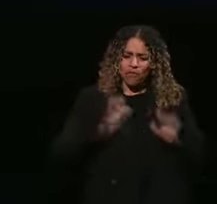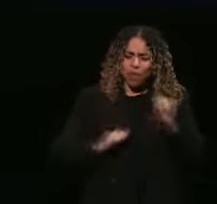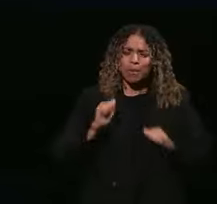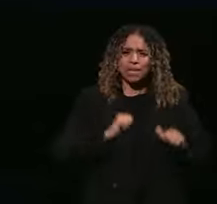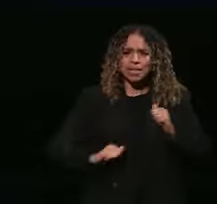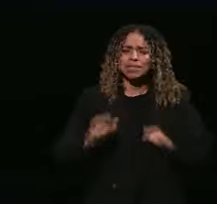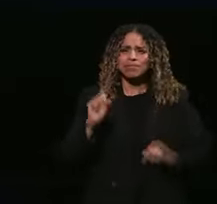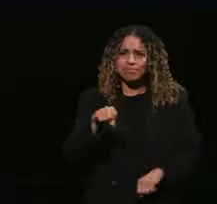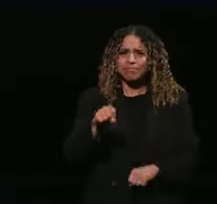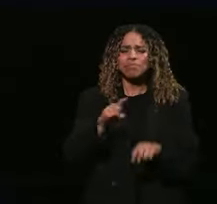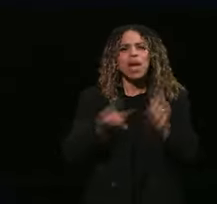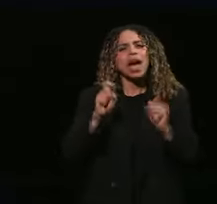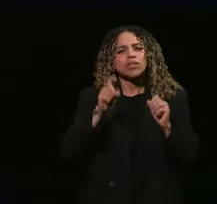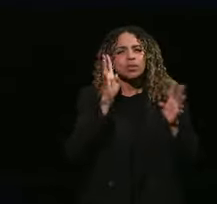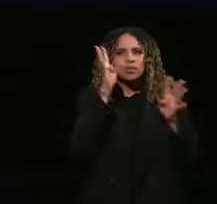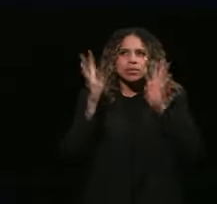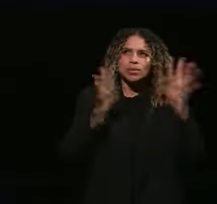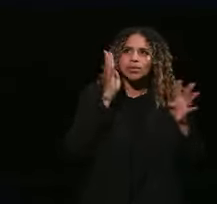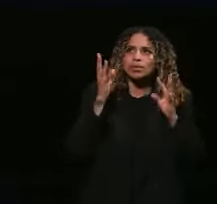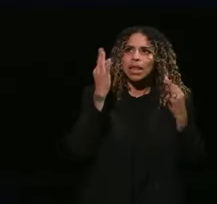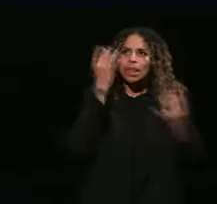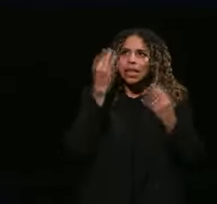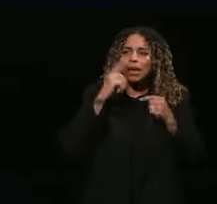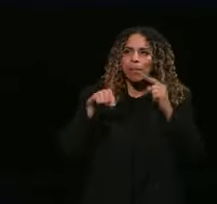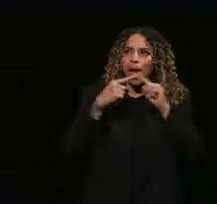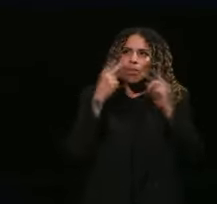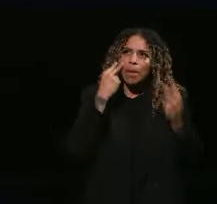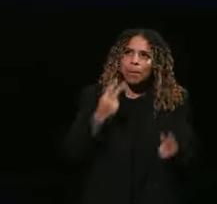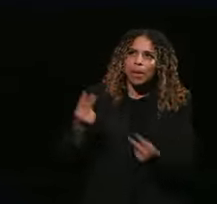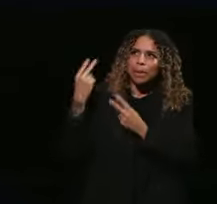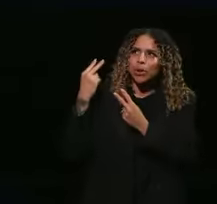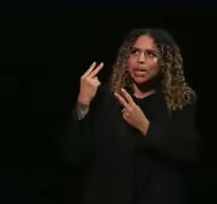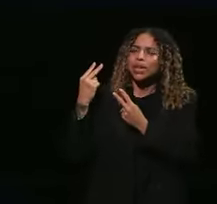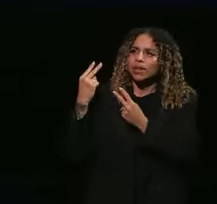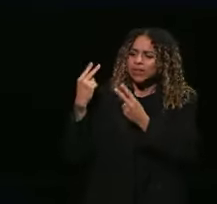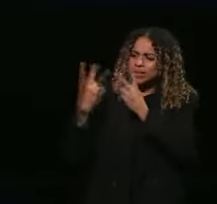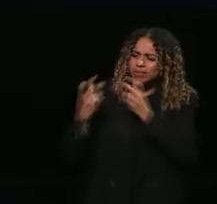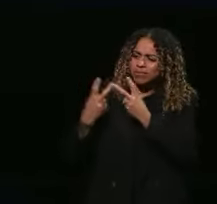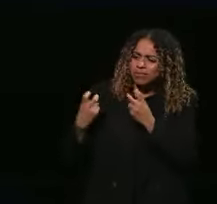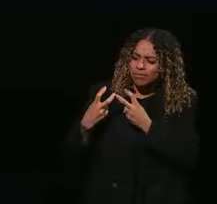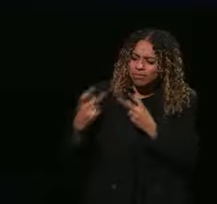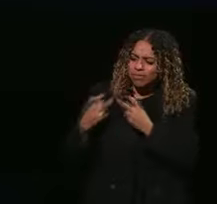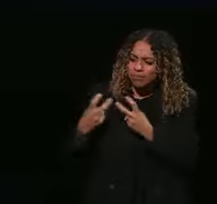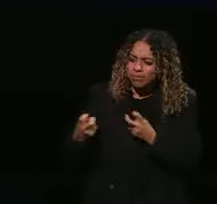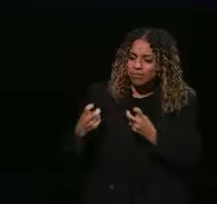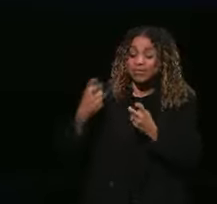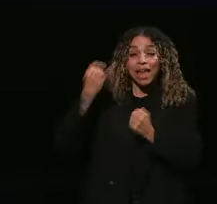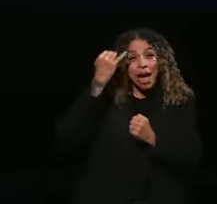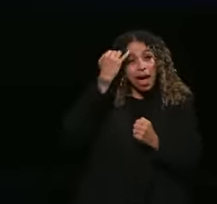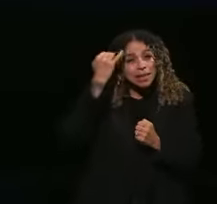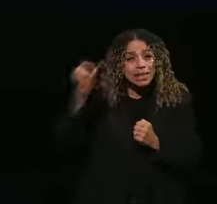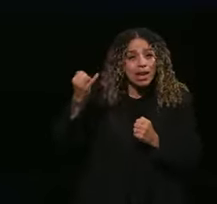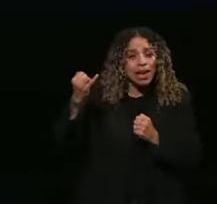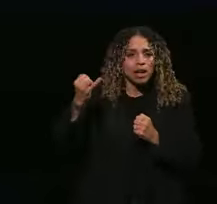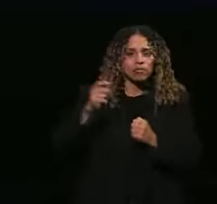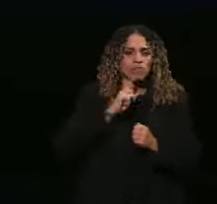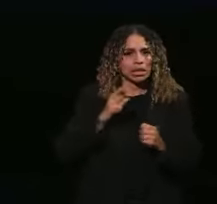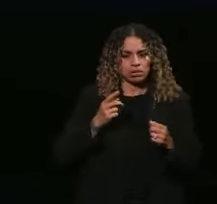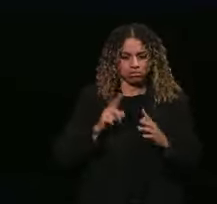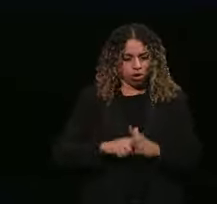performance, we think about the memory, we analyze everything. And when I had this idea, everything went fast, like